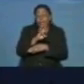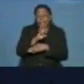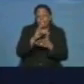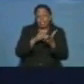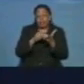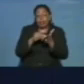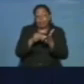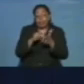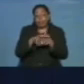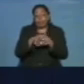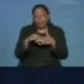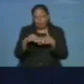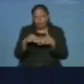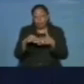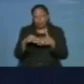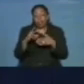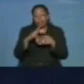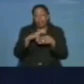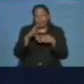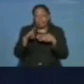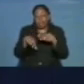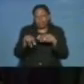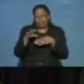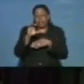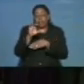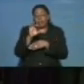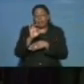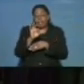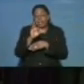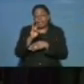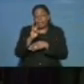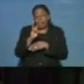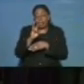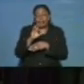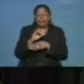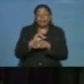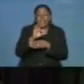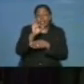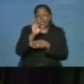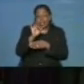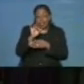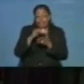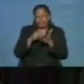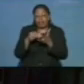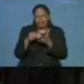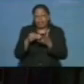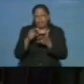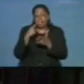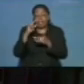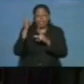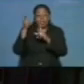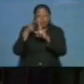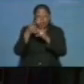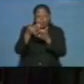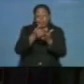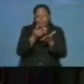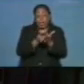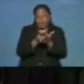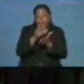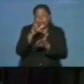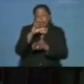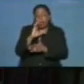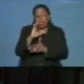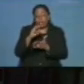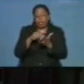resulting in a deficit of $98 million. LaRota says the goal is to collect some $300 million